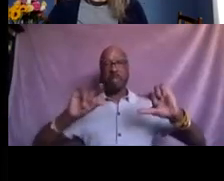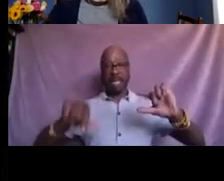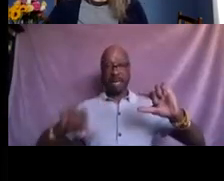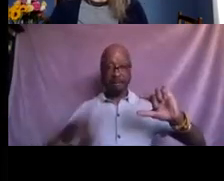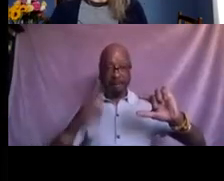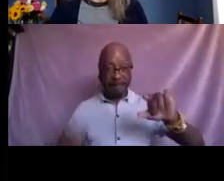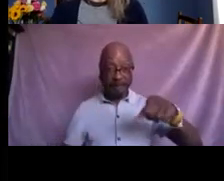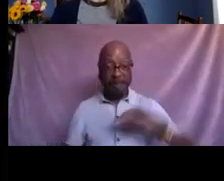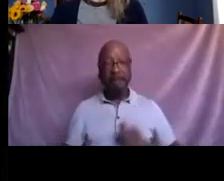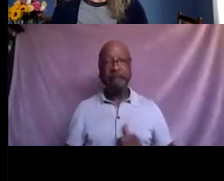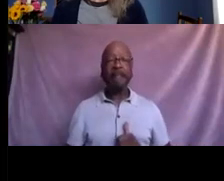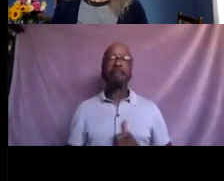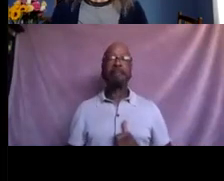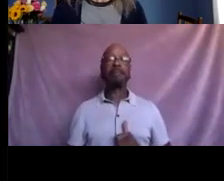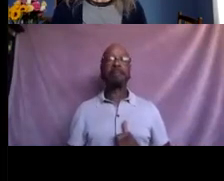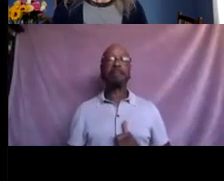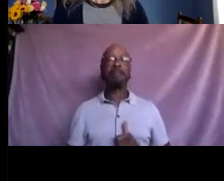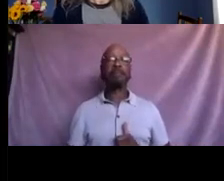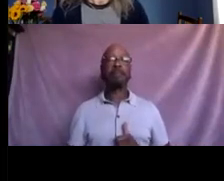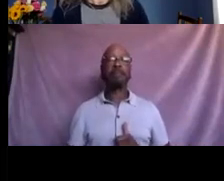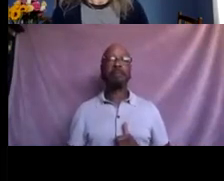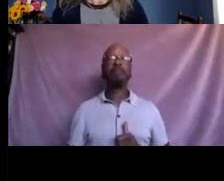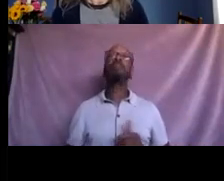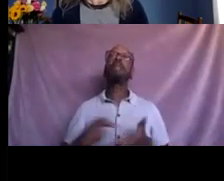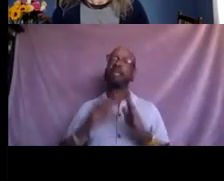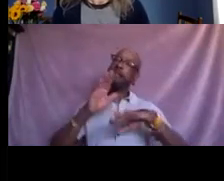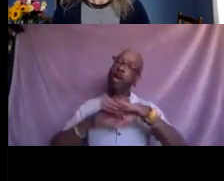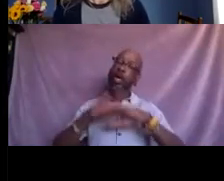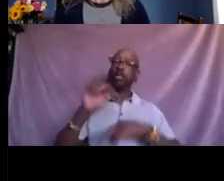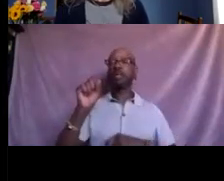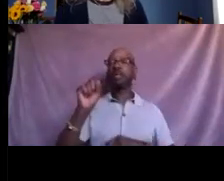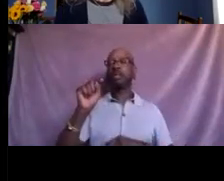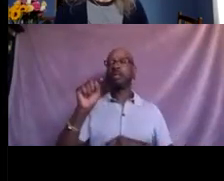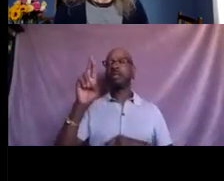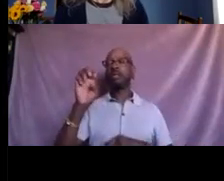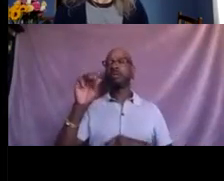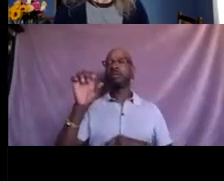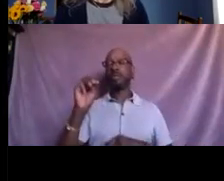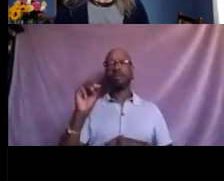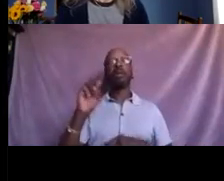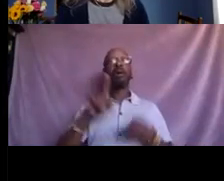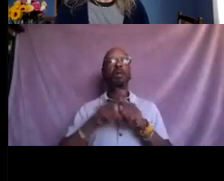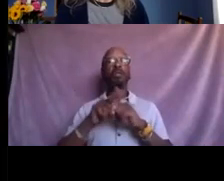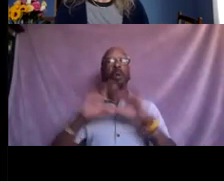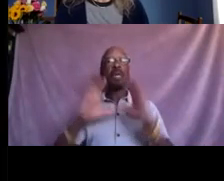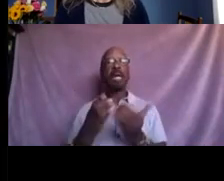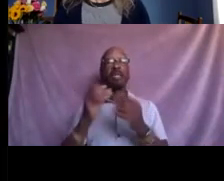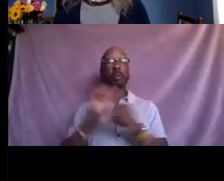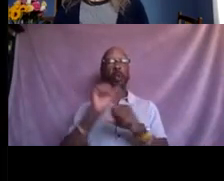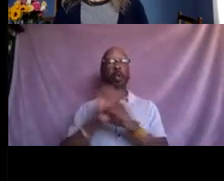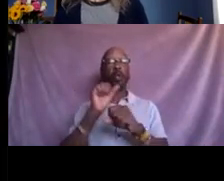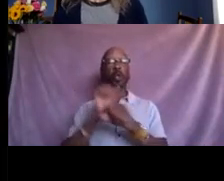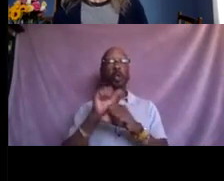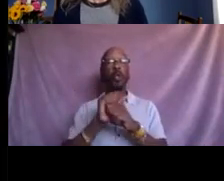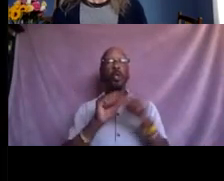line, and that tells me I'm on the stream. There's also a classwork space, a classwork tab. If I were to click